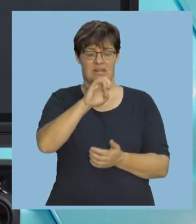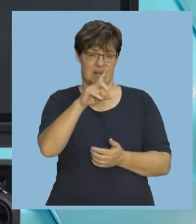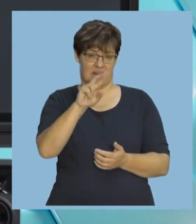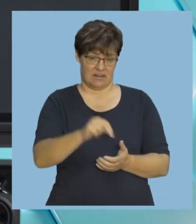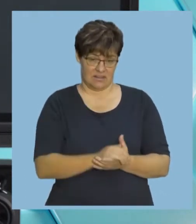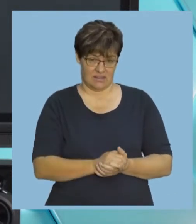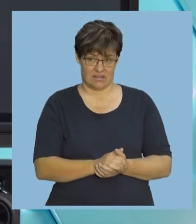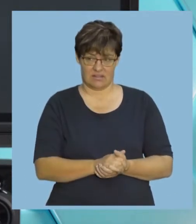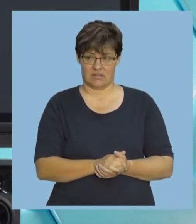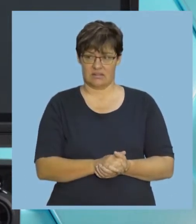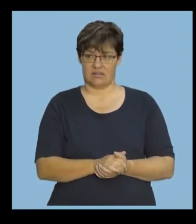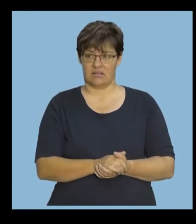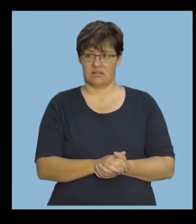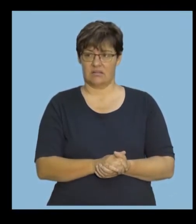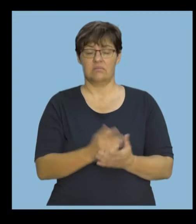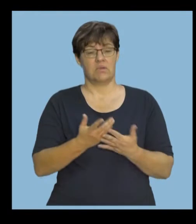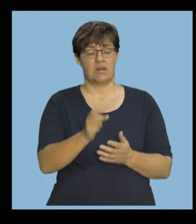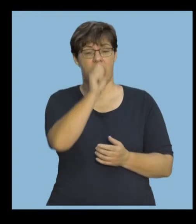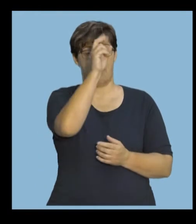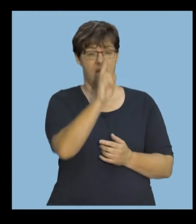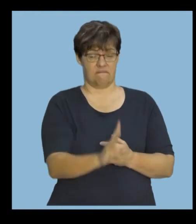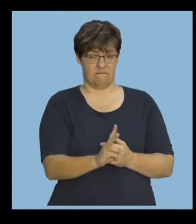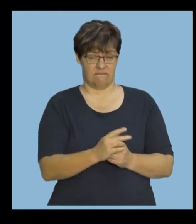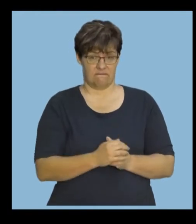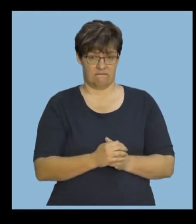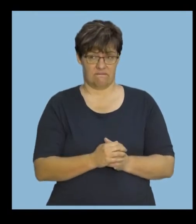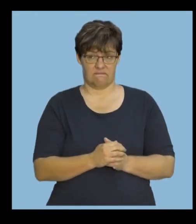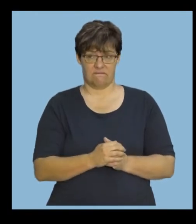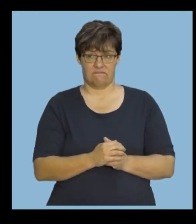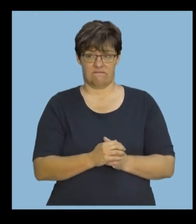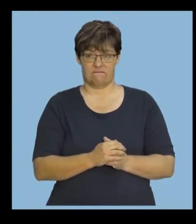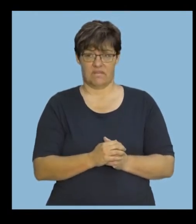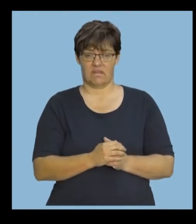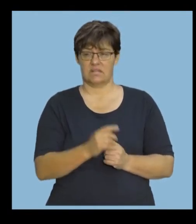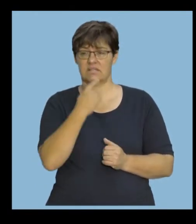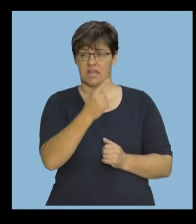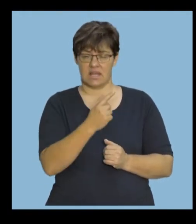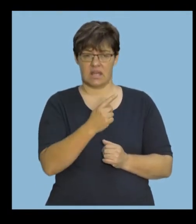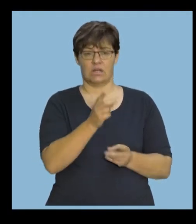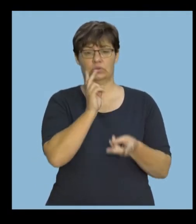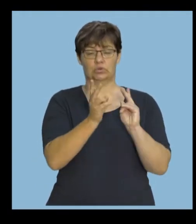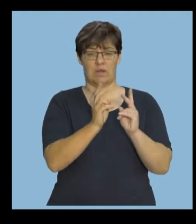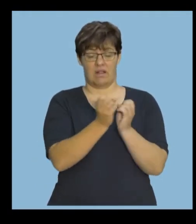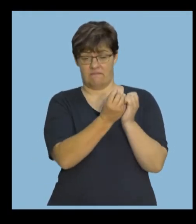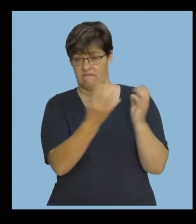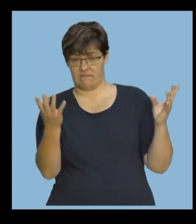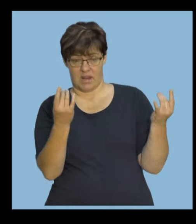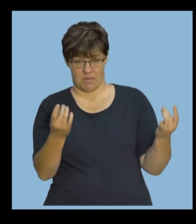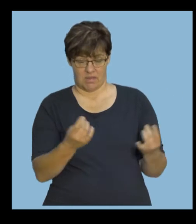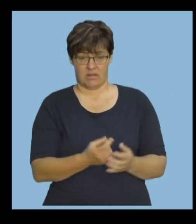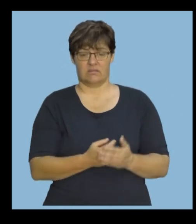median. So the position of the median, which will be a half. What is the data set? This is